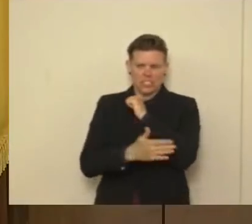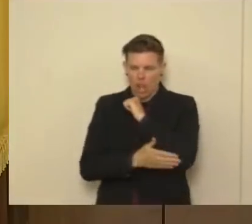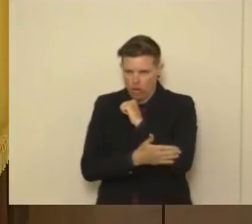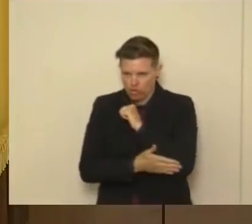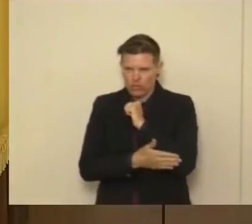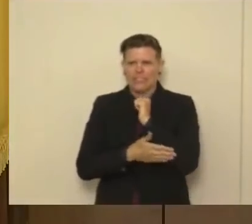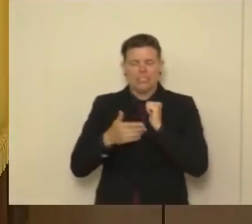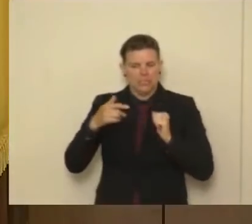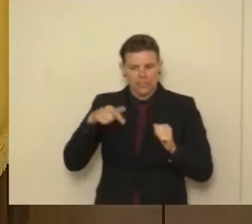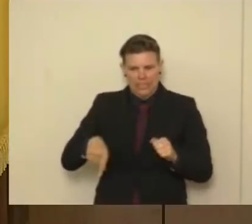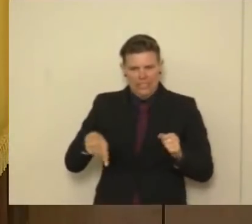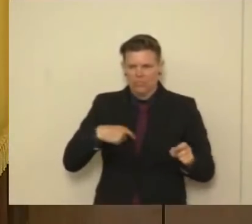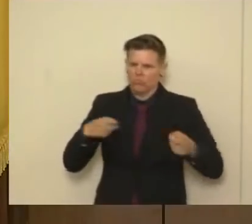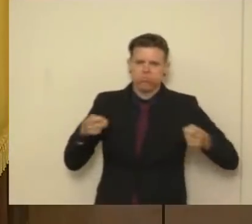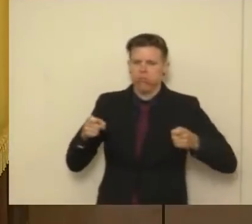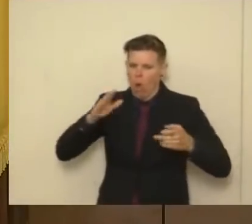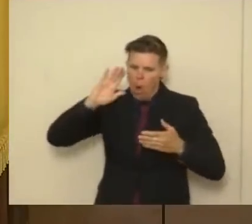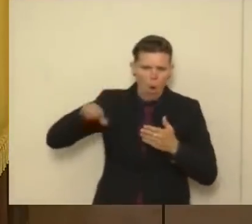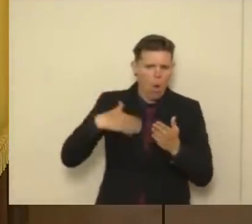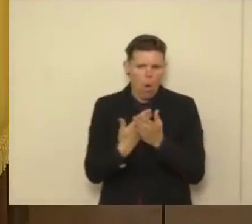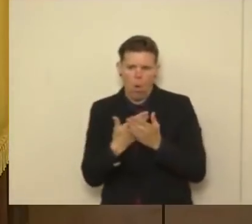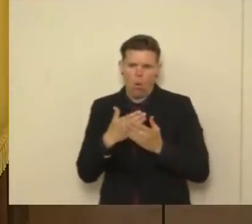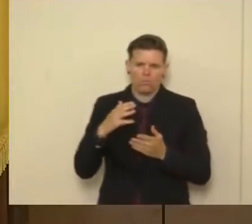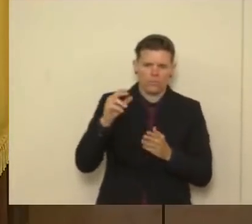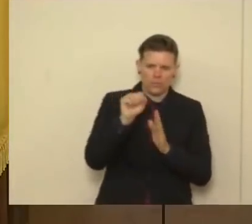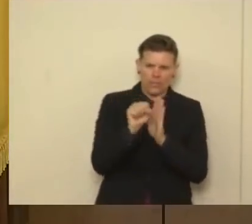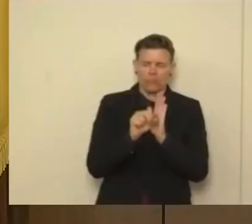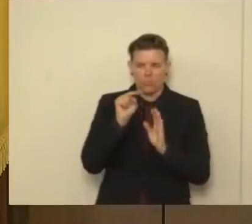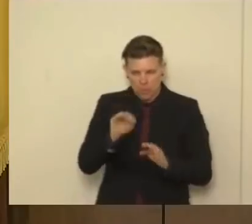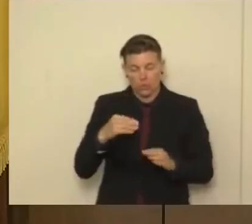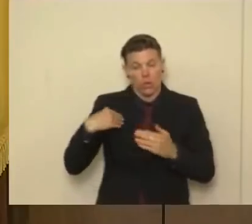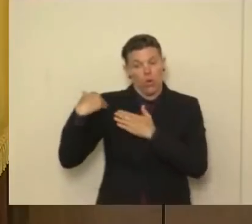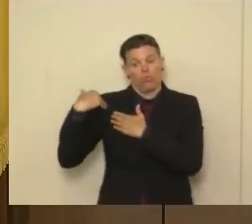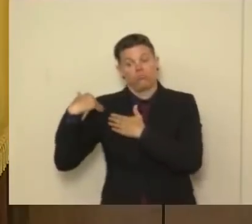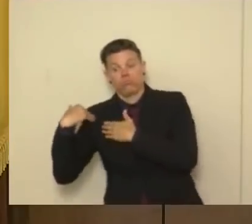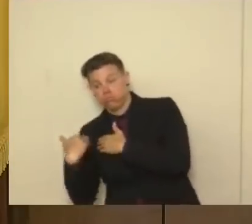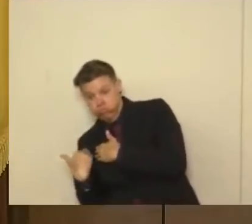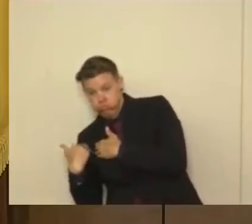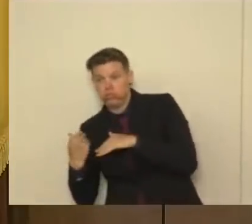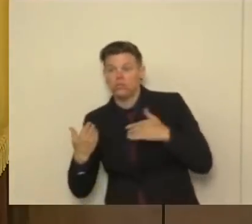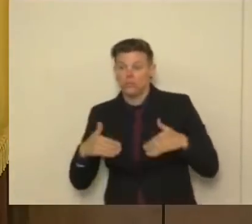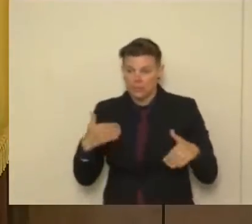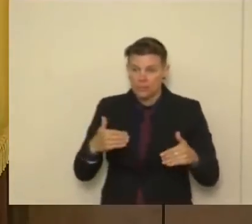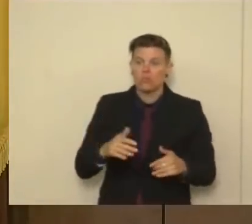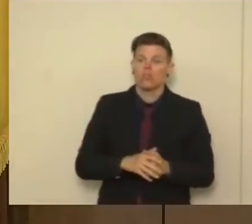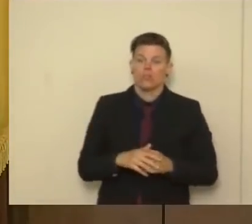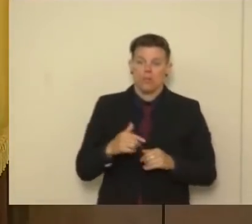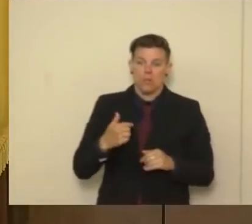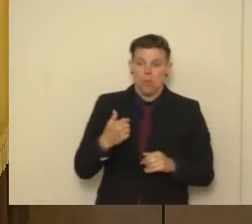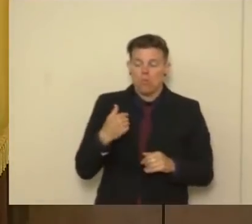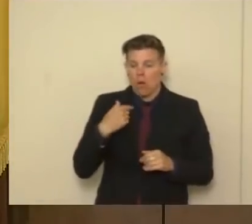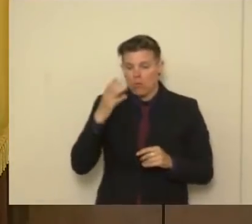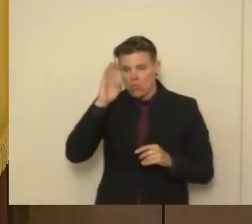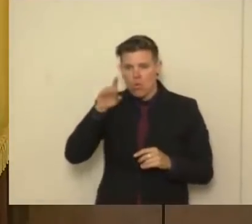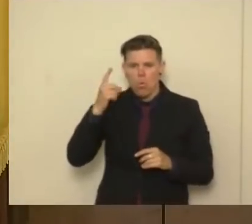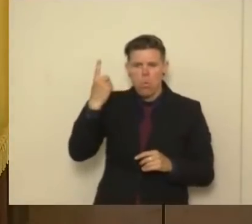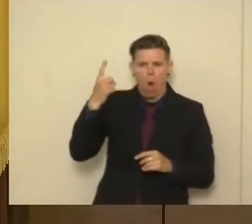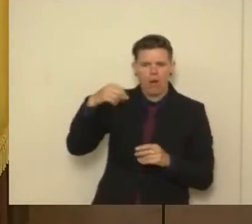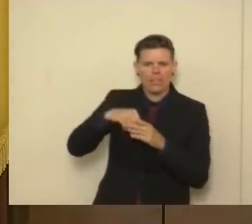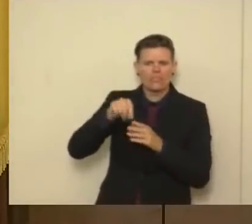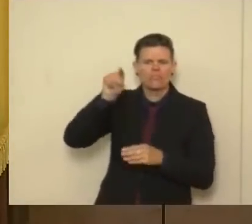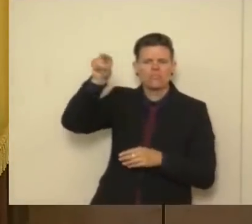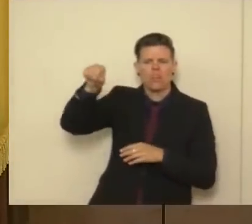and you can see that it's caused real consternation. So you've got a mayor in Georgia who has one set of criteria